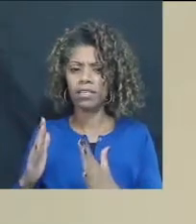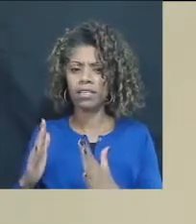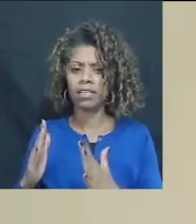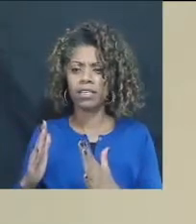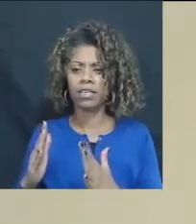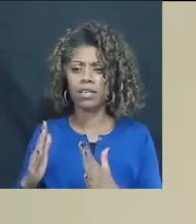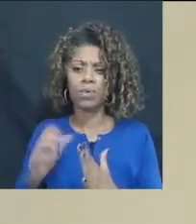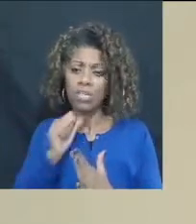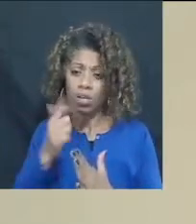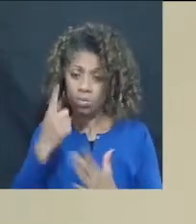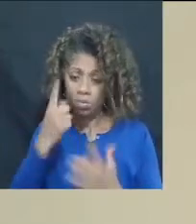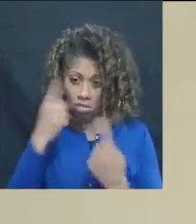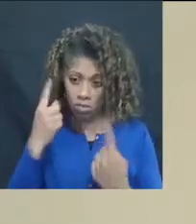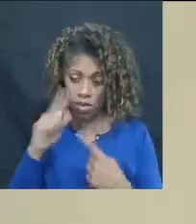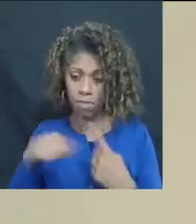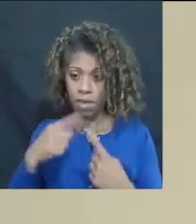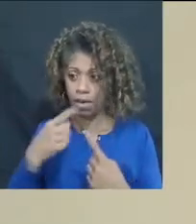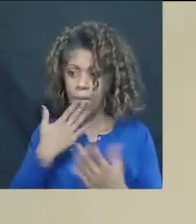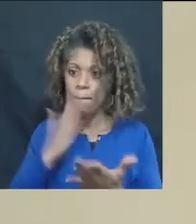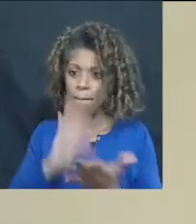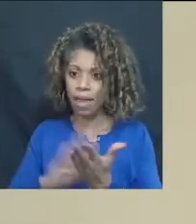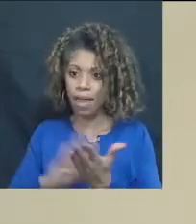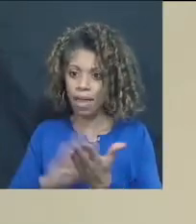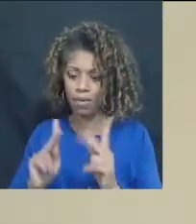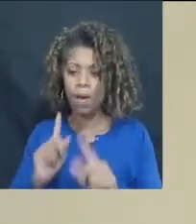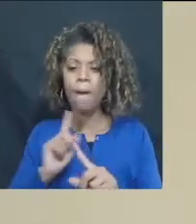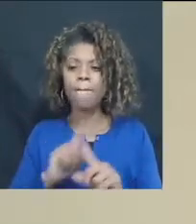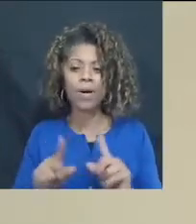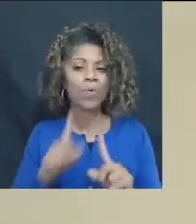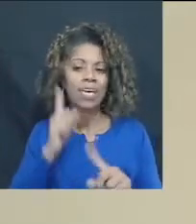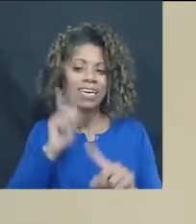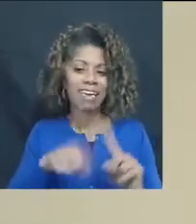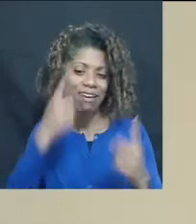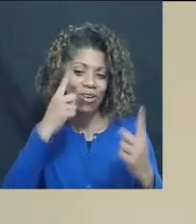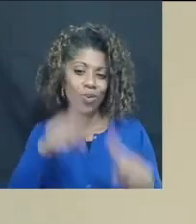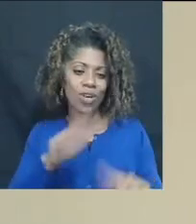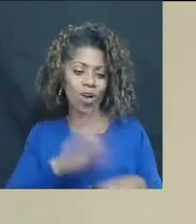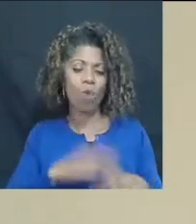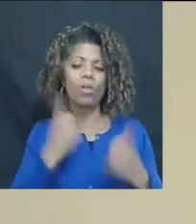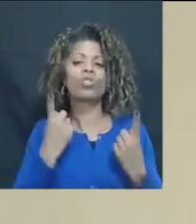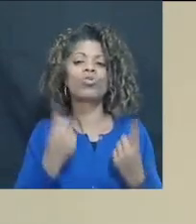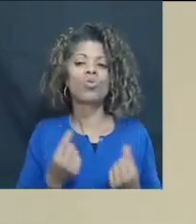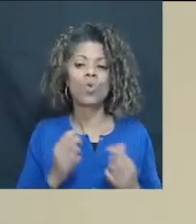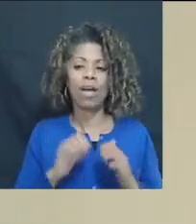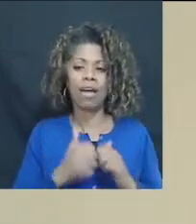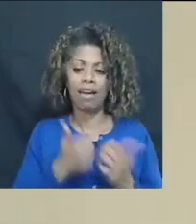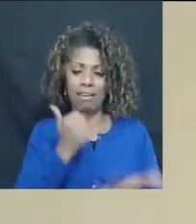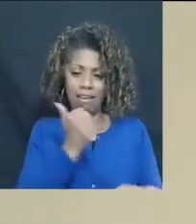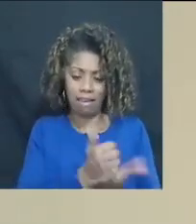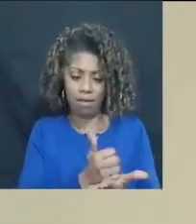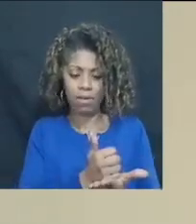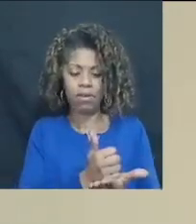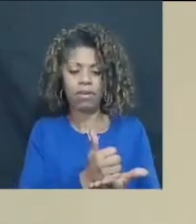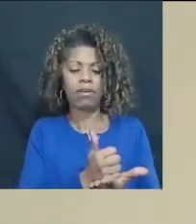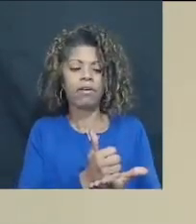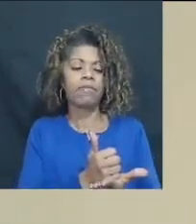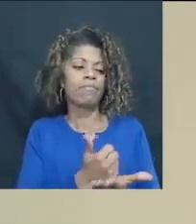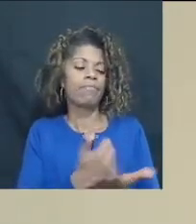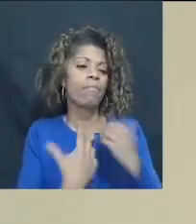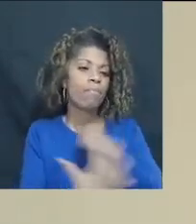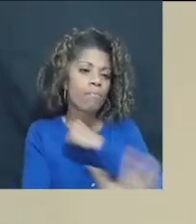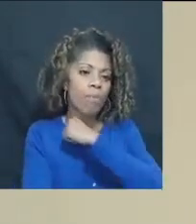those, underserved, poor, impoverished, et cetera, so on and so forth. And as Rashad Robinson says at The Color of Change, which I really